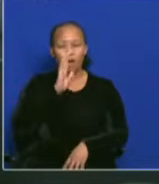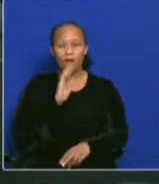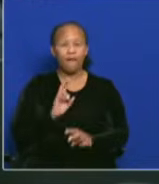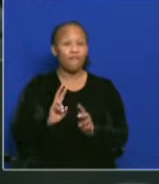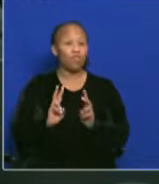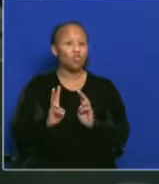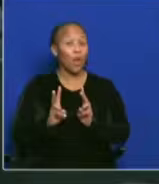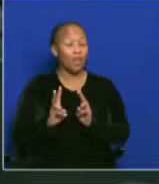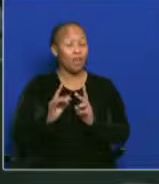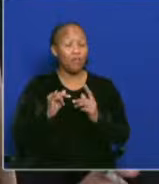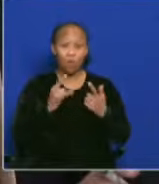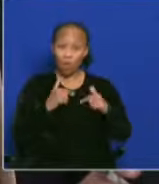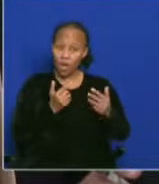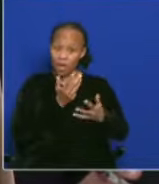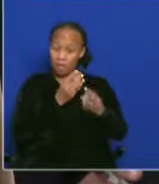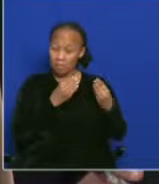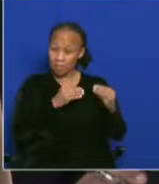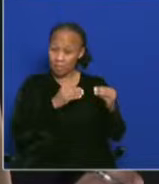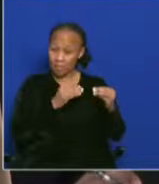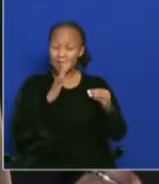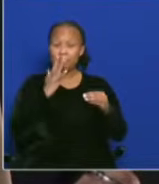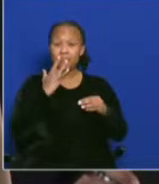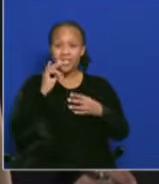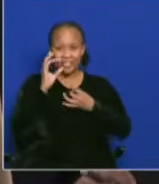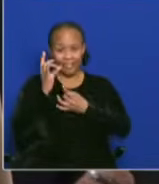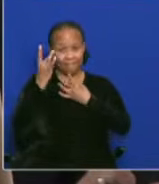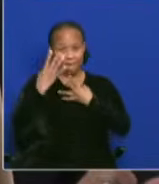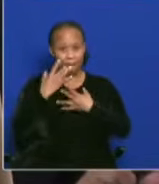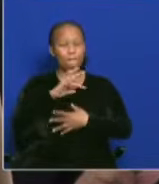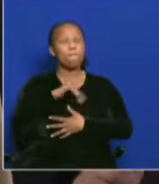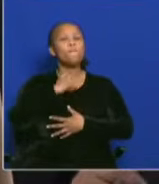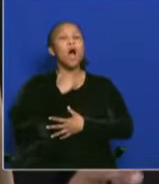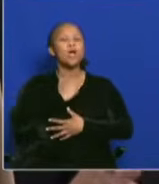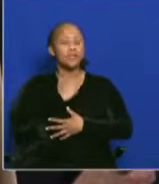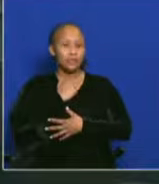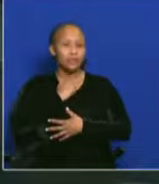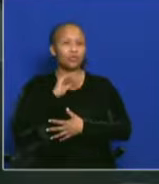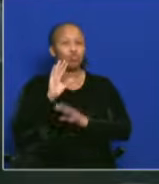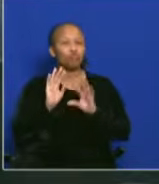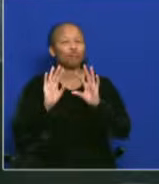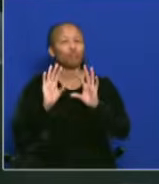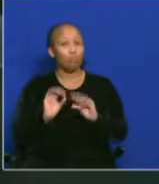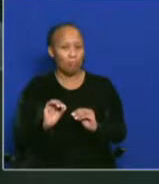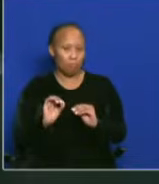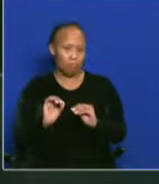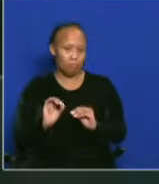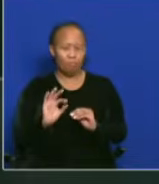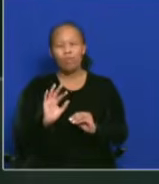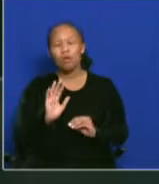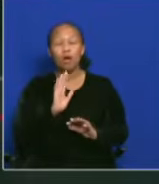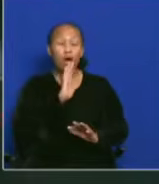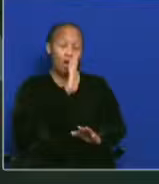we should adjourn. I will alert you. Thank you, Chair. Thank you. For the sensitivity. Thank you.